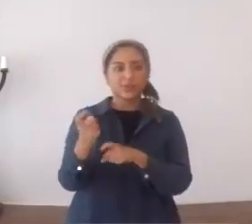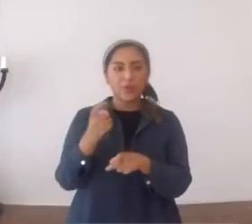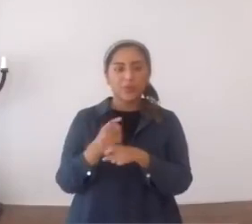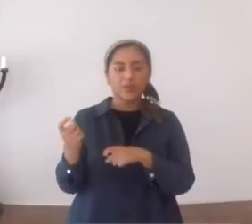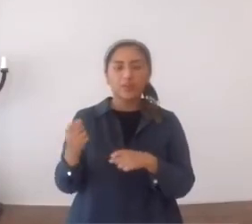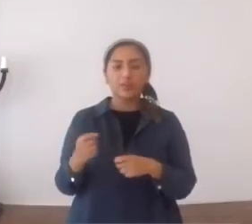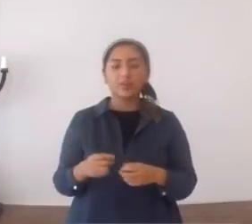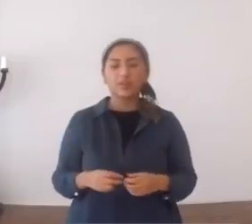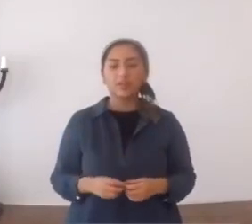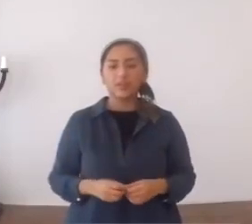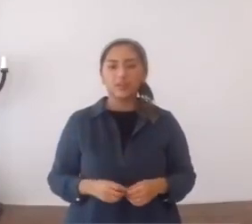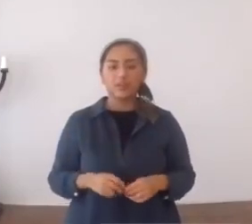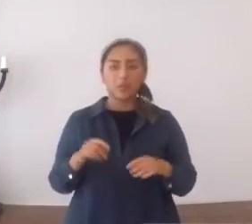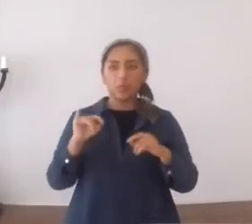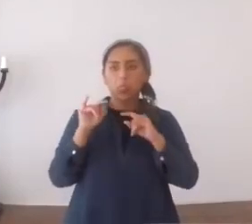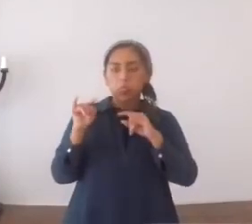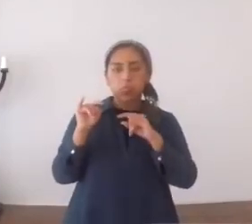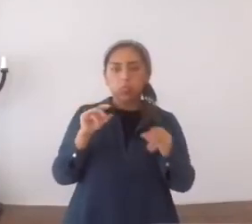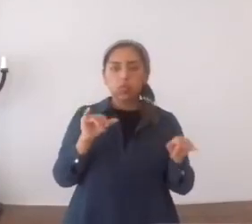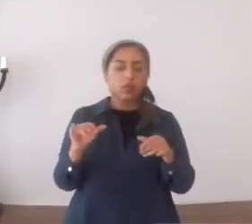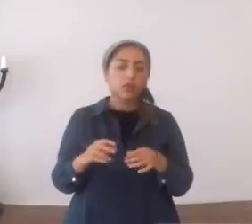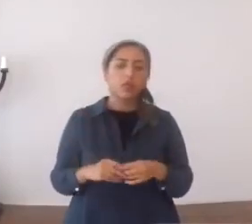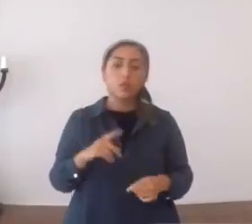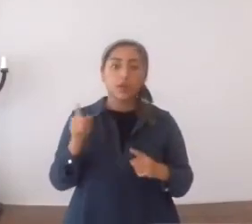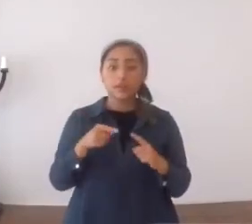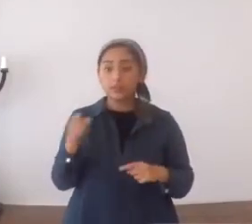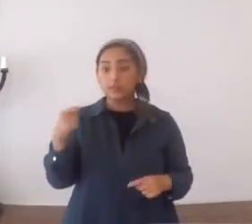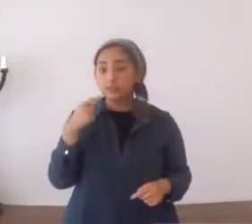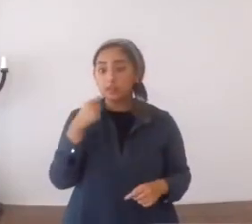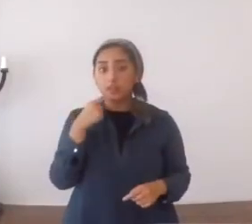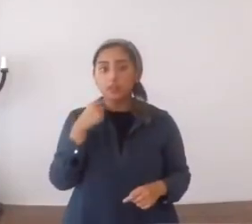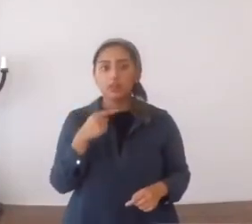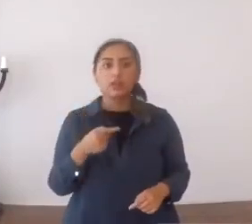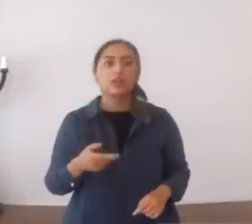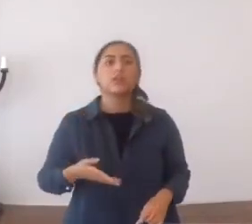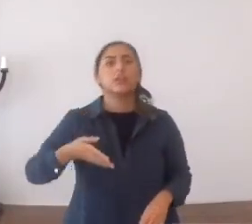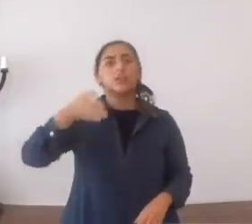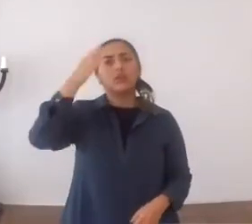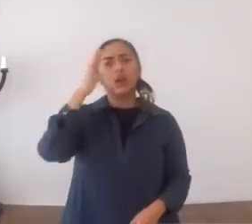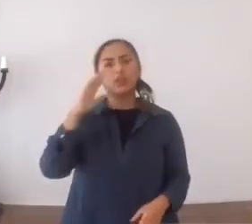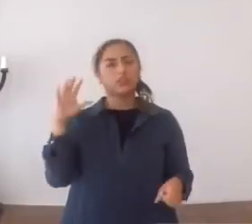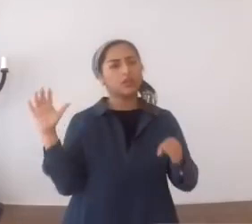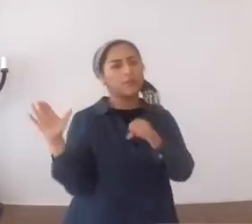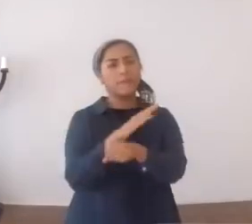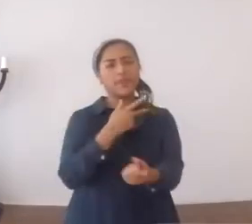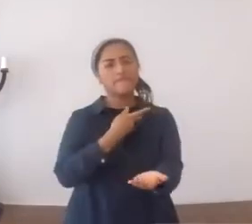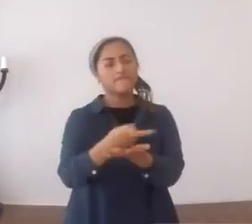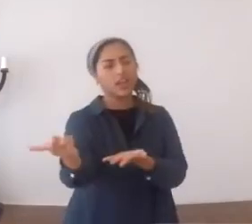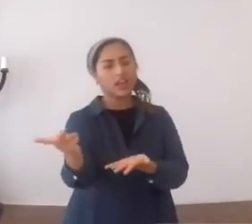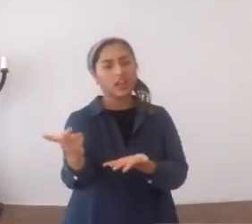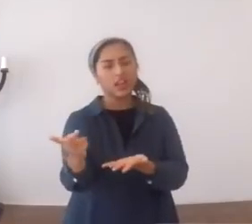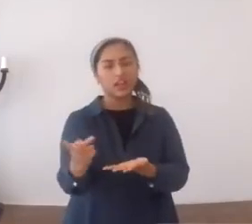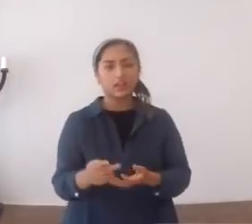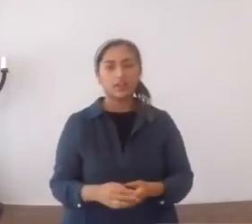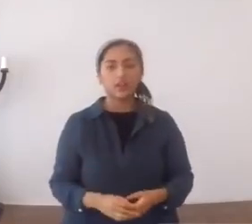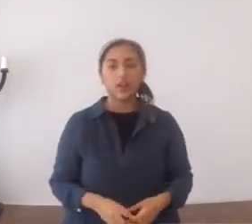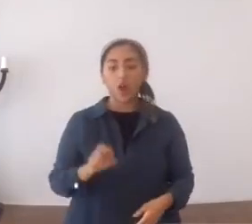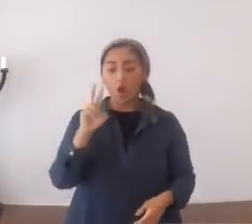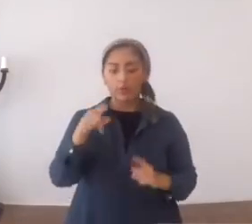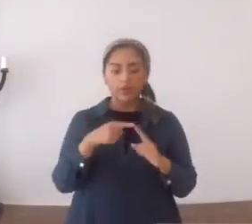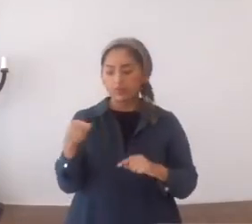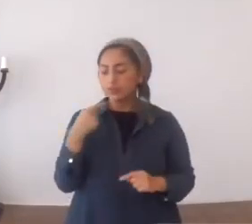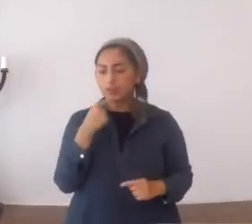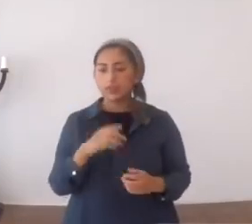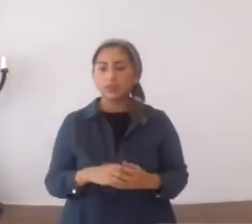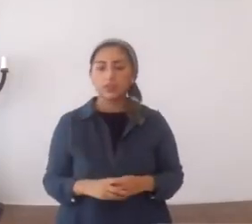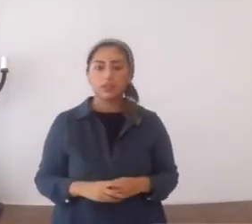in a irónica, sarcastic way, burlándose, ironic way, making fun cuando about dice it, el rotundo fracaso de Dios, when he says the complete o failure of cuando